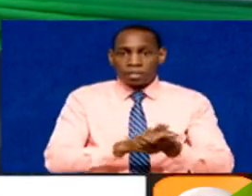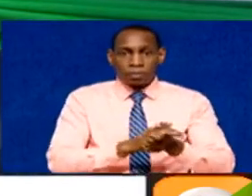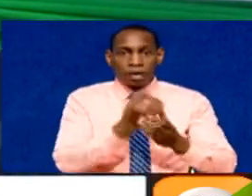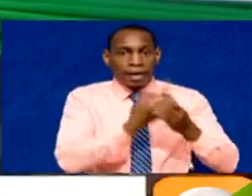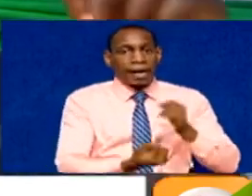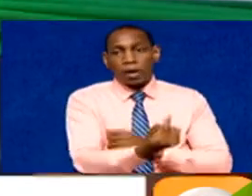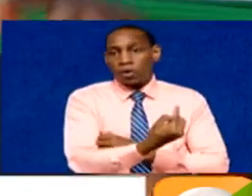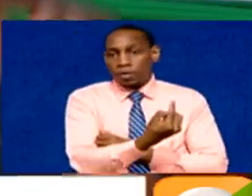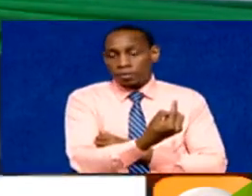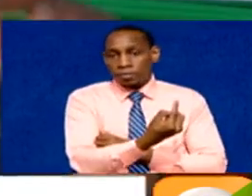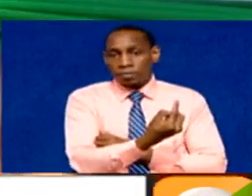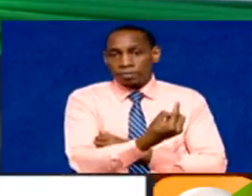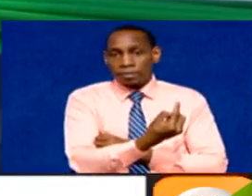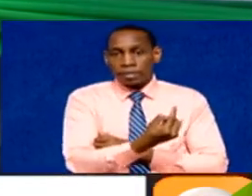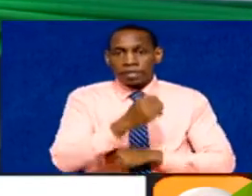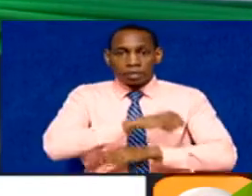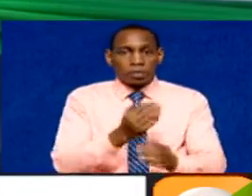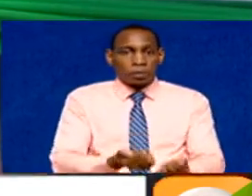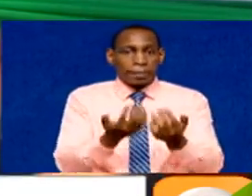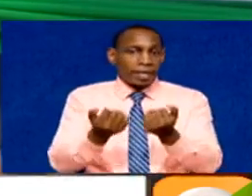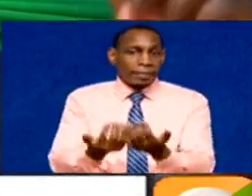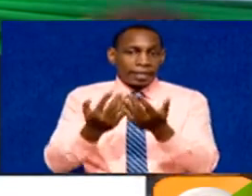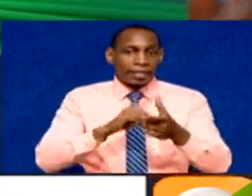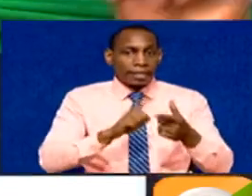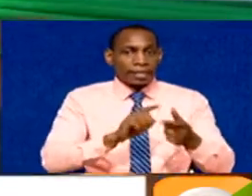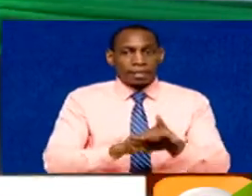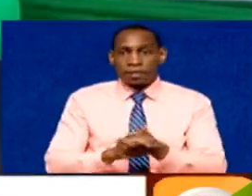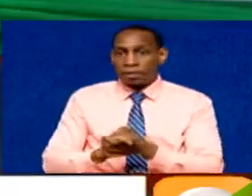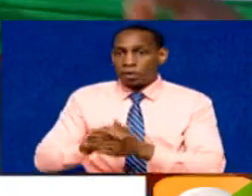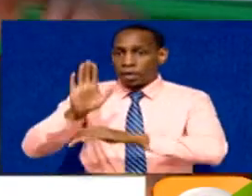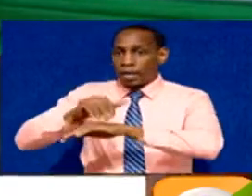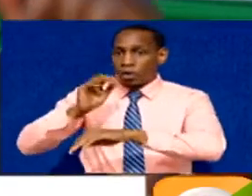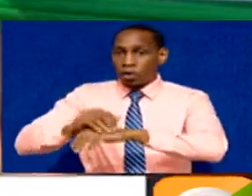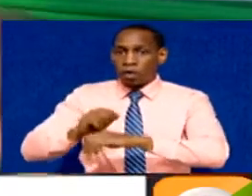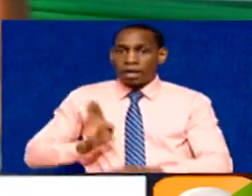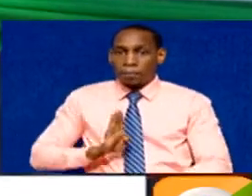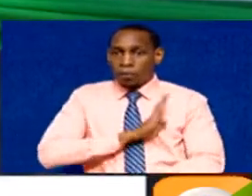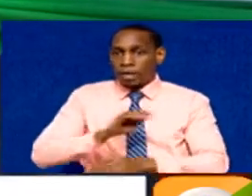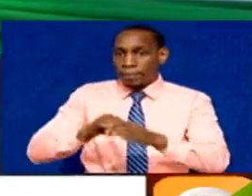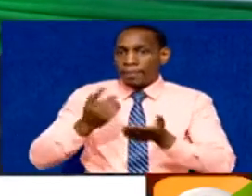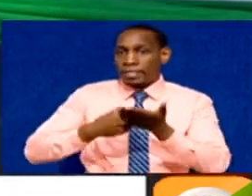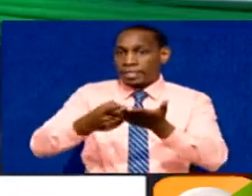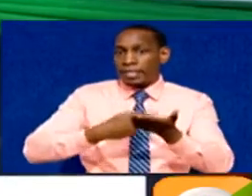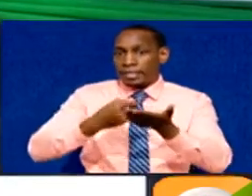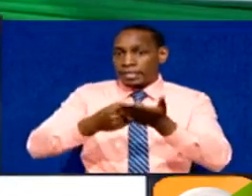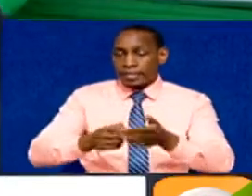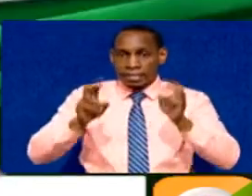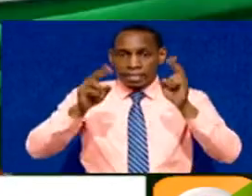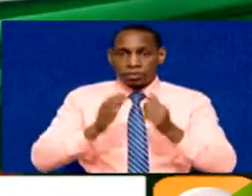aside, wait for schools to be burnt. Then they call the board members to come and discuss what they're going to do with the